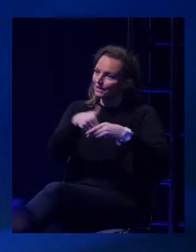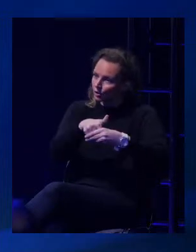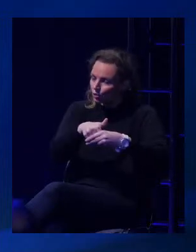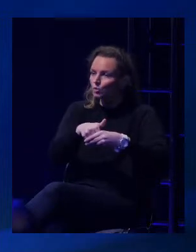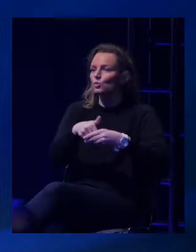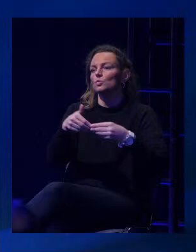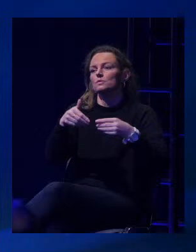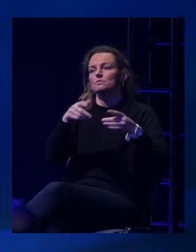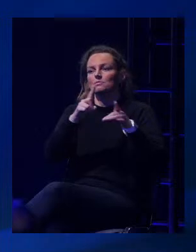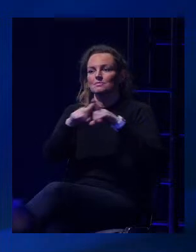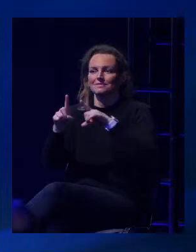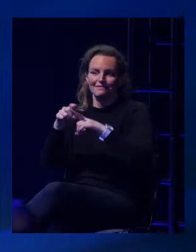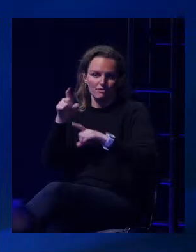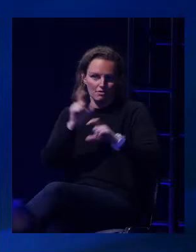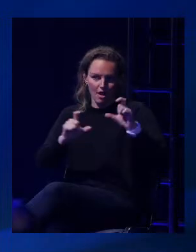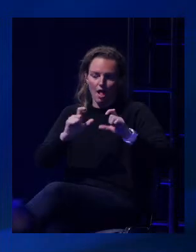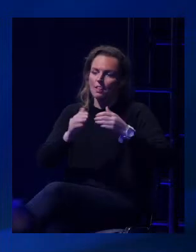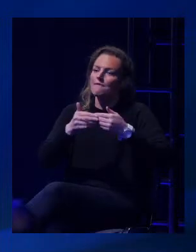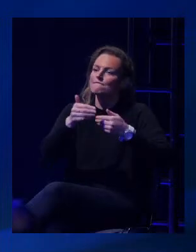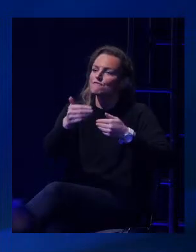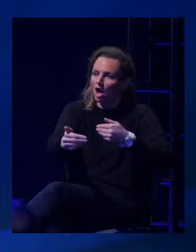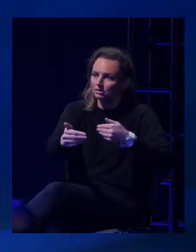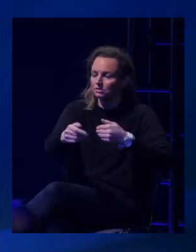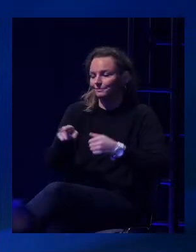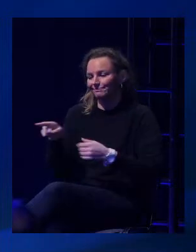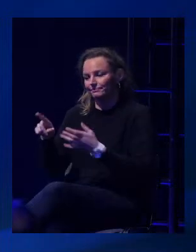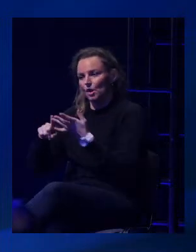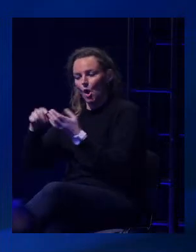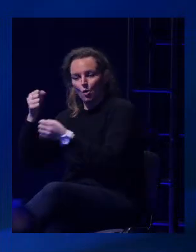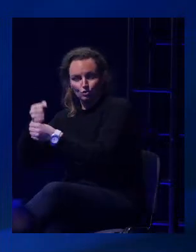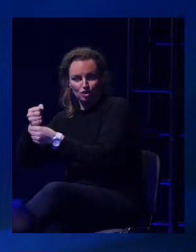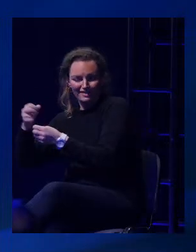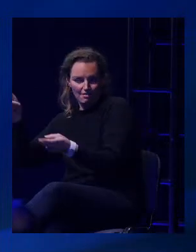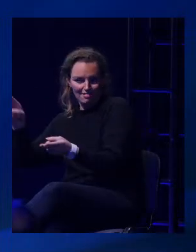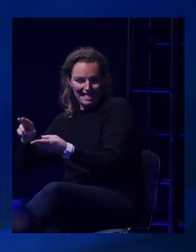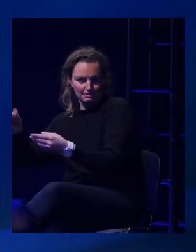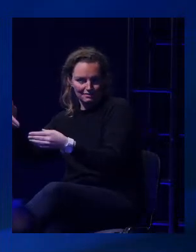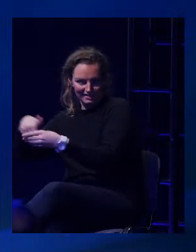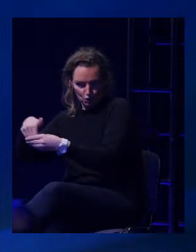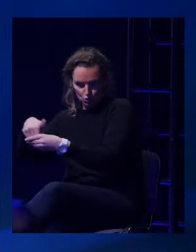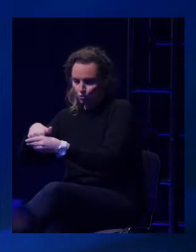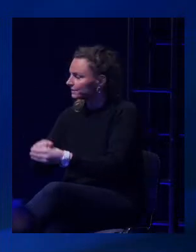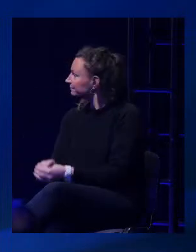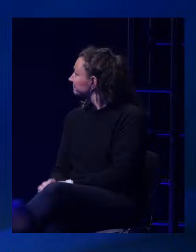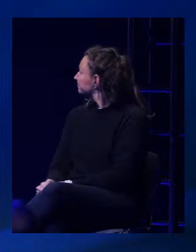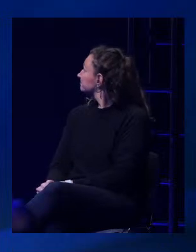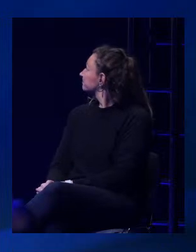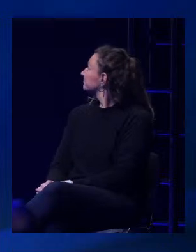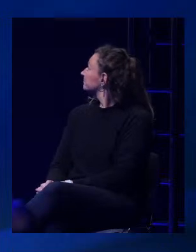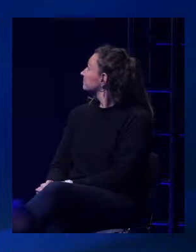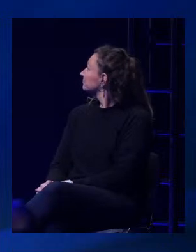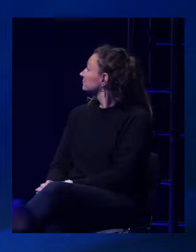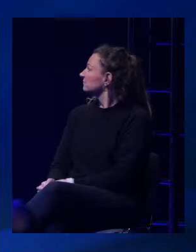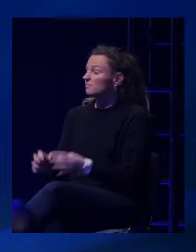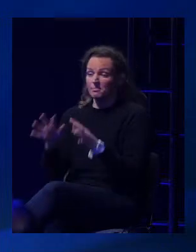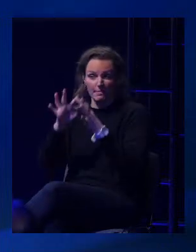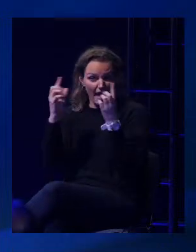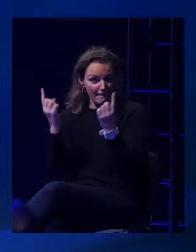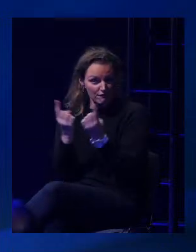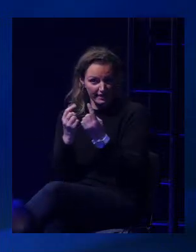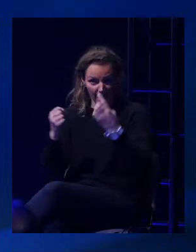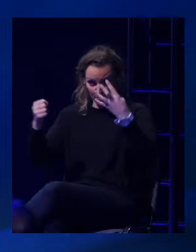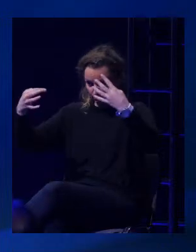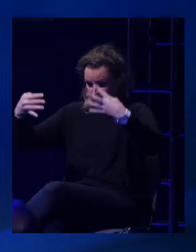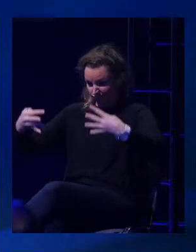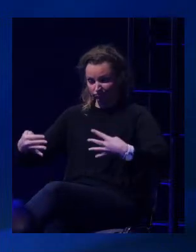the ACEs, and ColorFront. The OG, slightly less than that. The ColorFront's not included in that particular version. But everything else pretty much remains